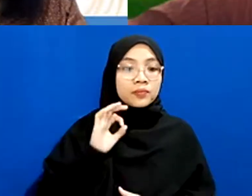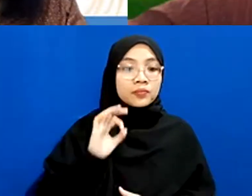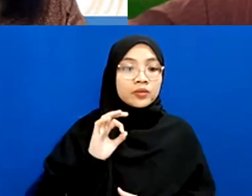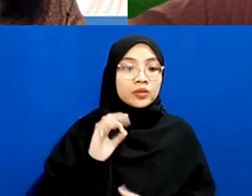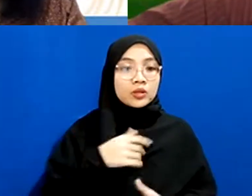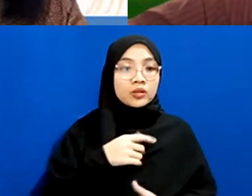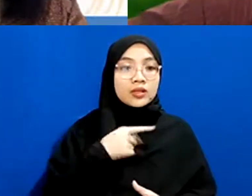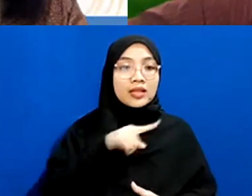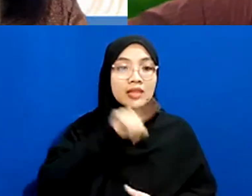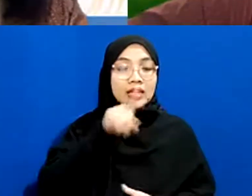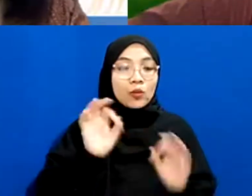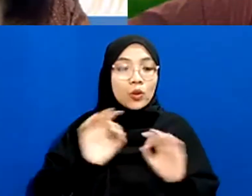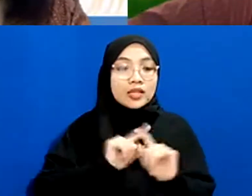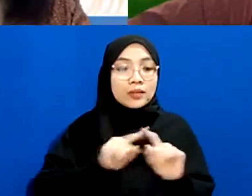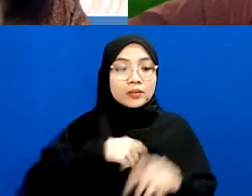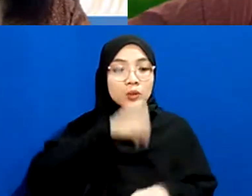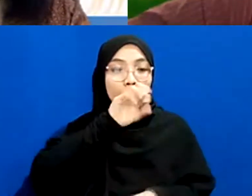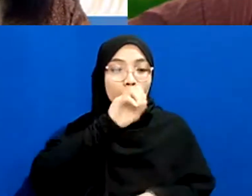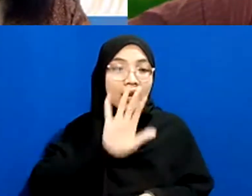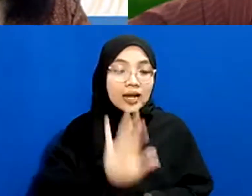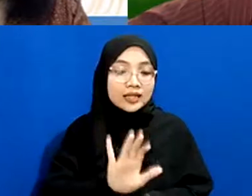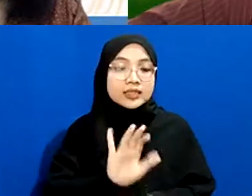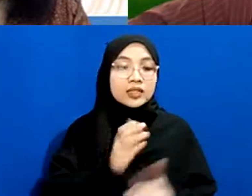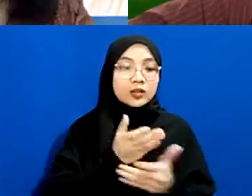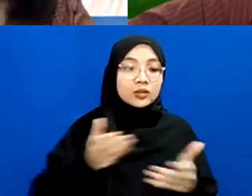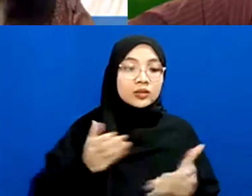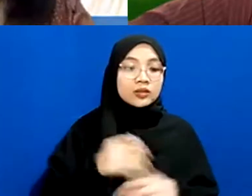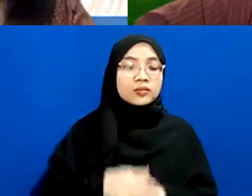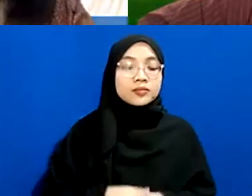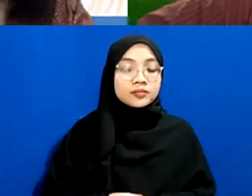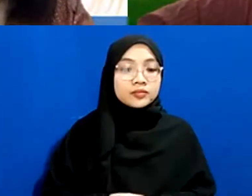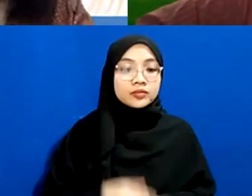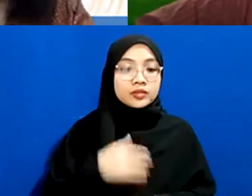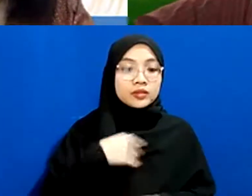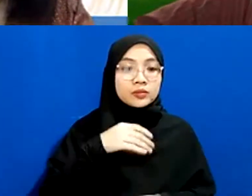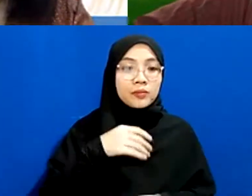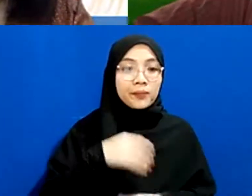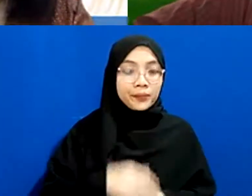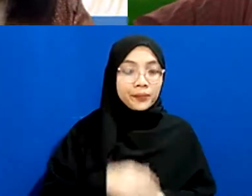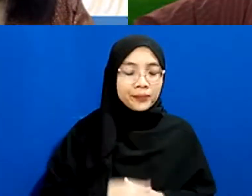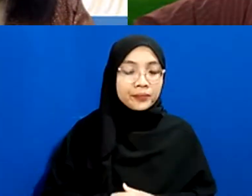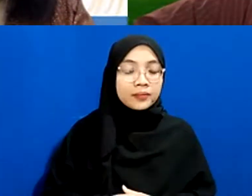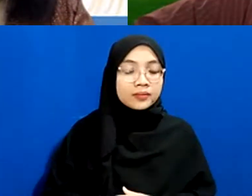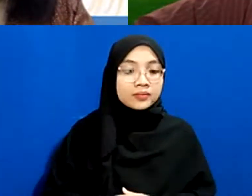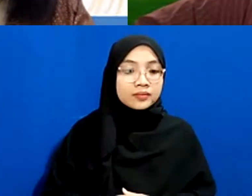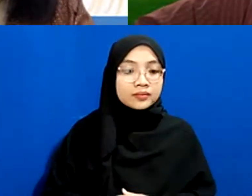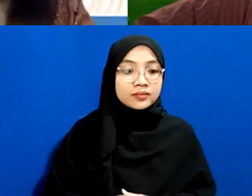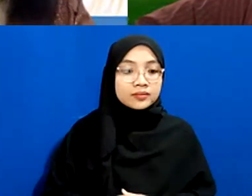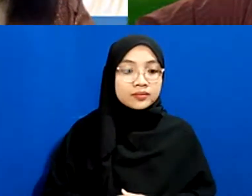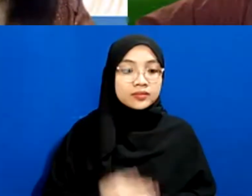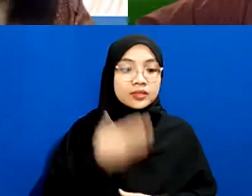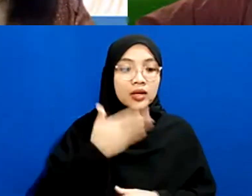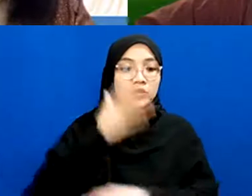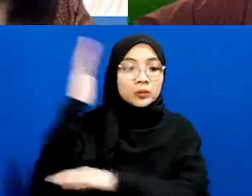brilliant presentation, group one. Good work. So random comment, thank you for clearing up